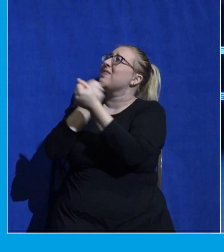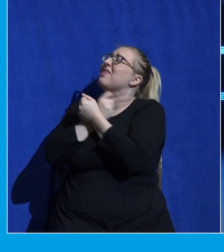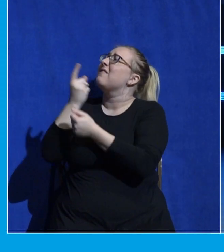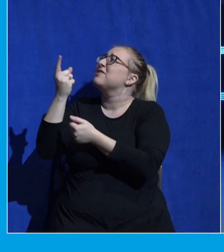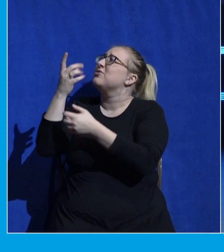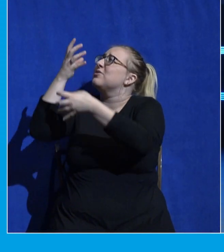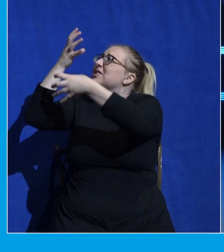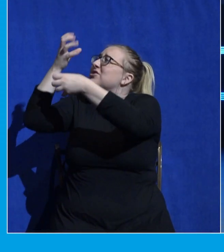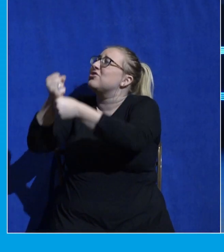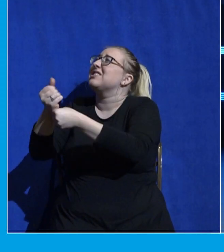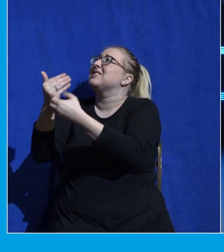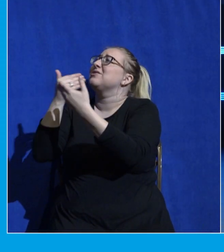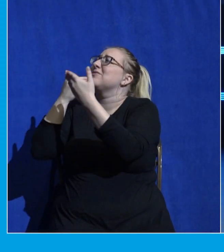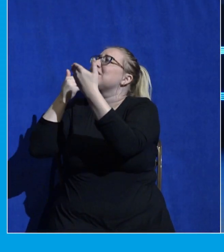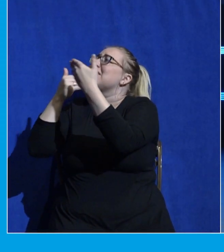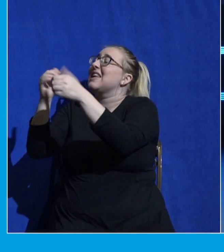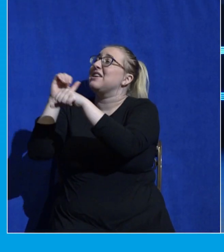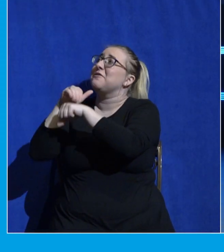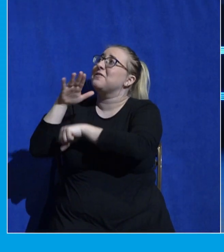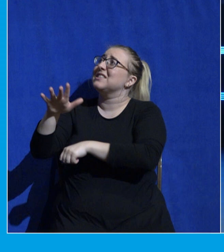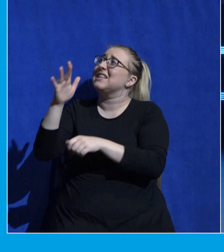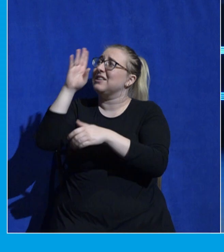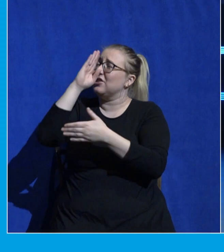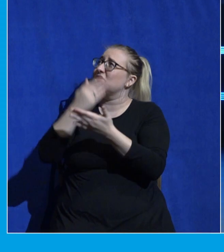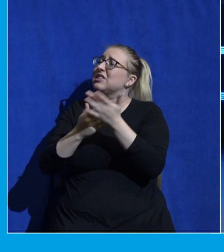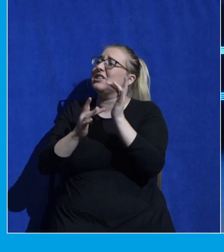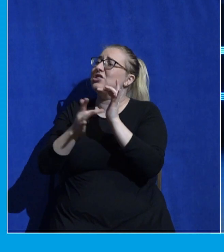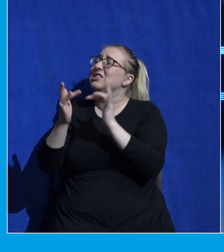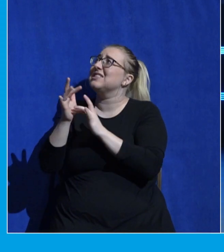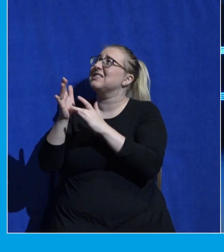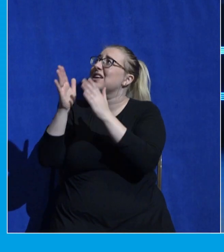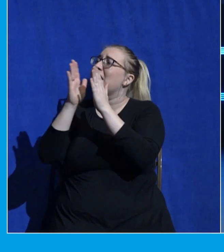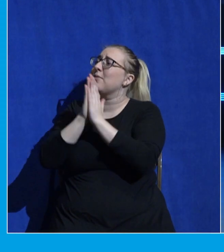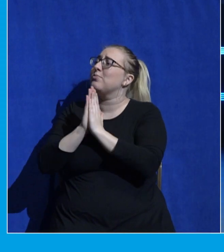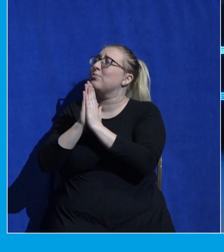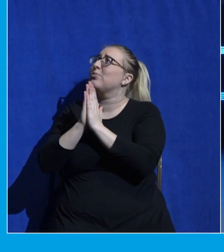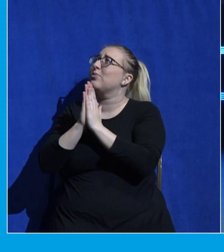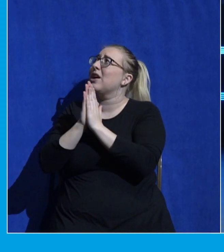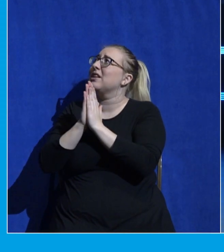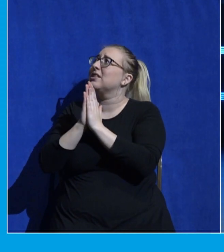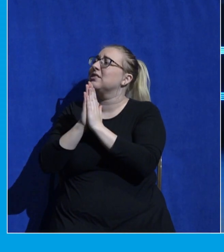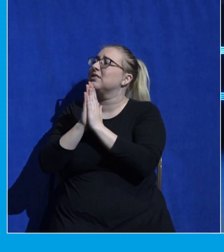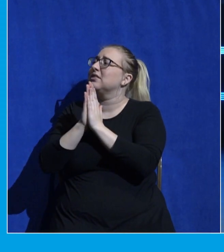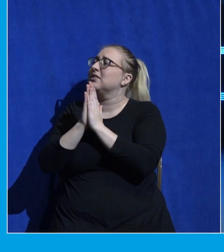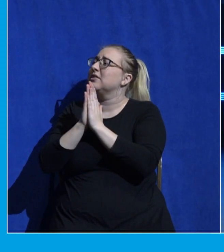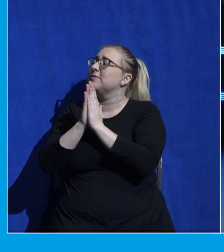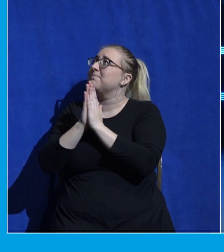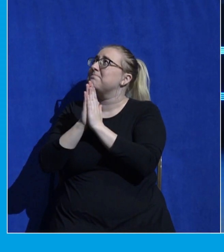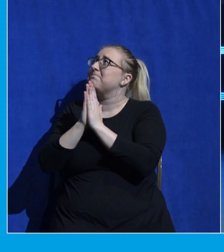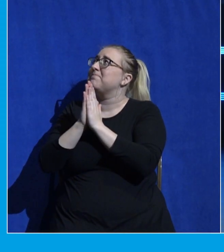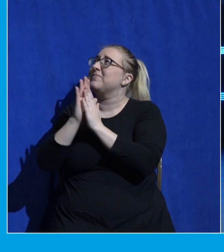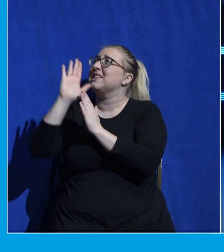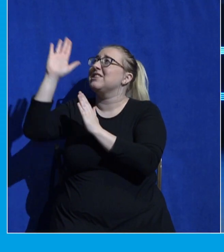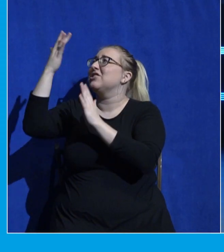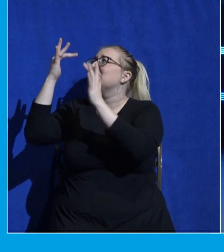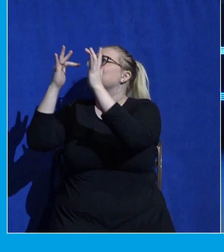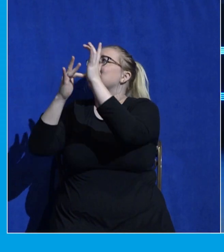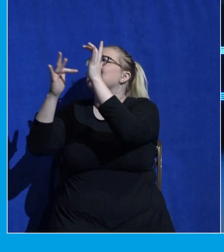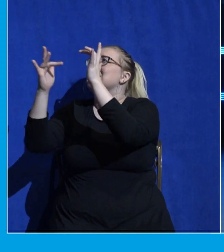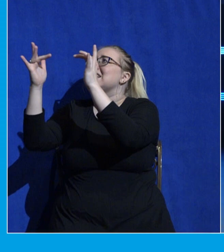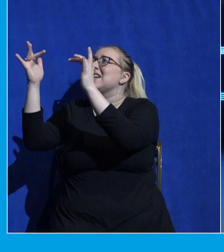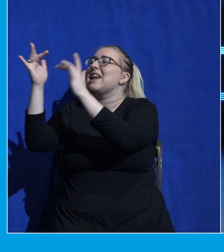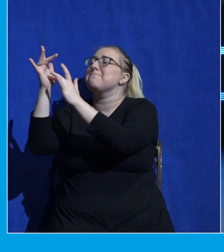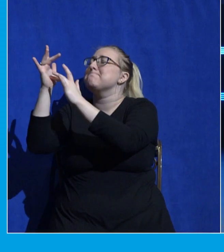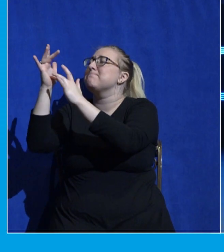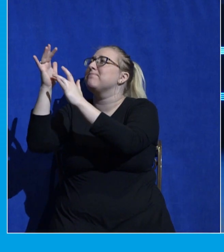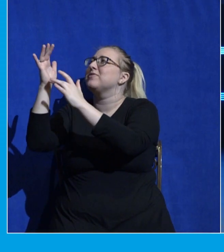for doing that. And thank you for sending your son, Jesus. I pray these things in the only way that I can, and that's the matchless name of your son,